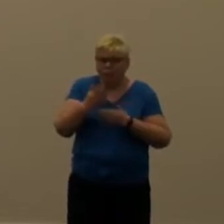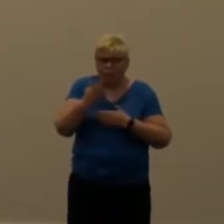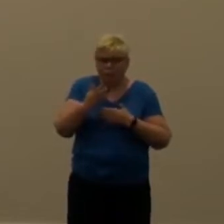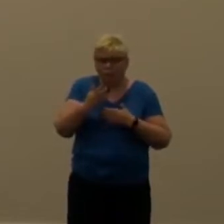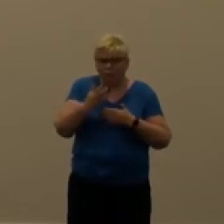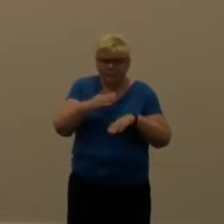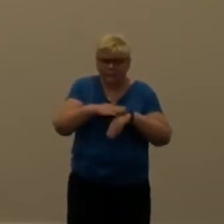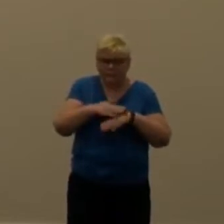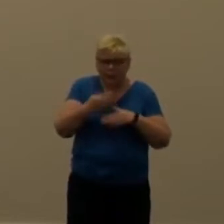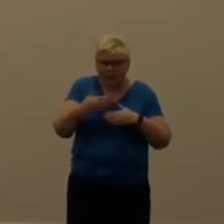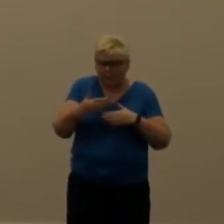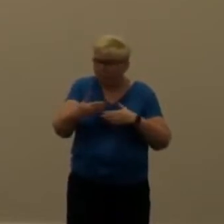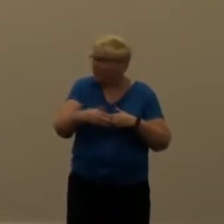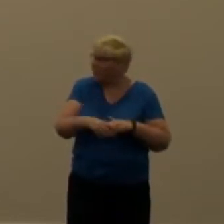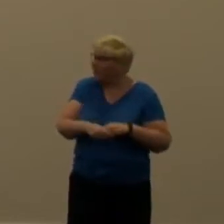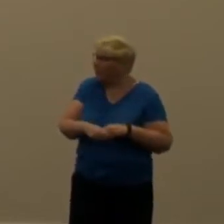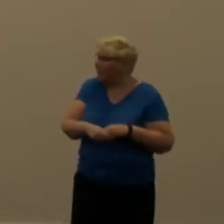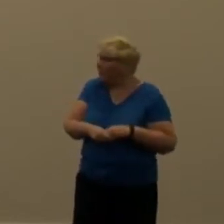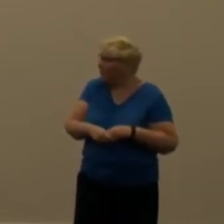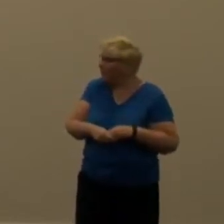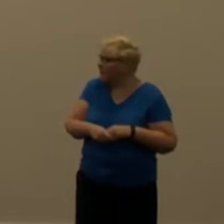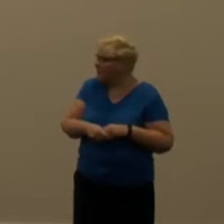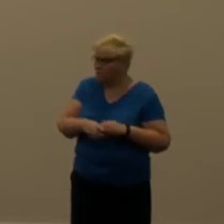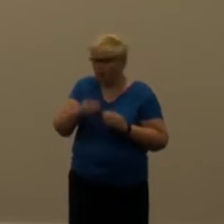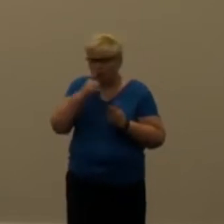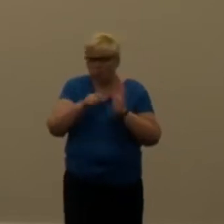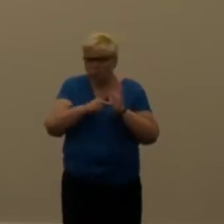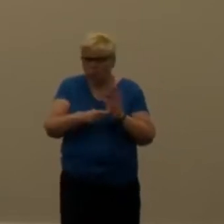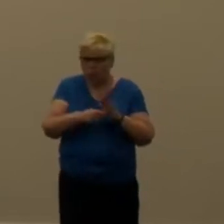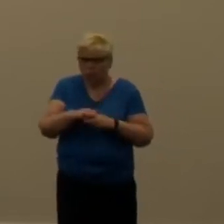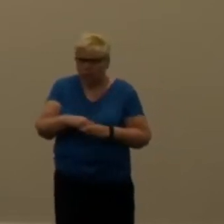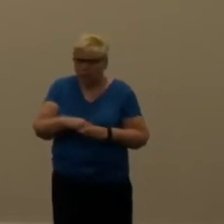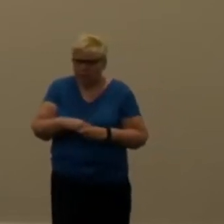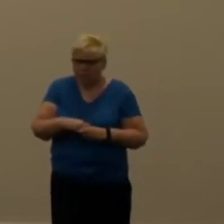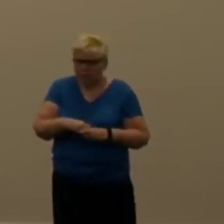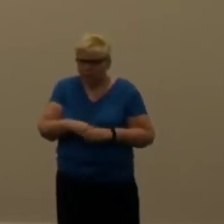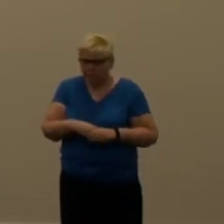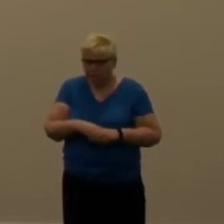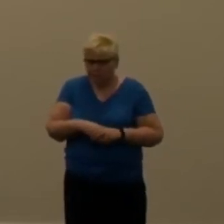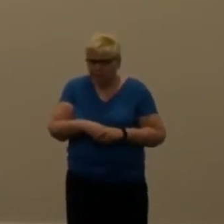time, let's say, just show it to you, the trigger of that